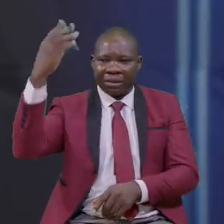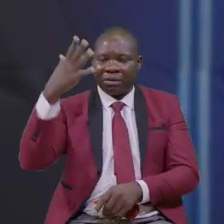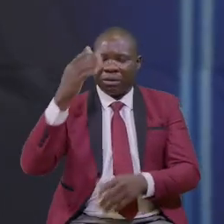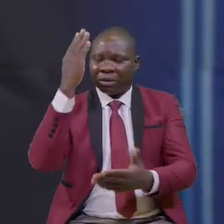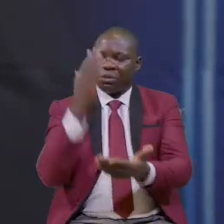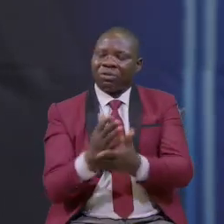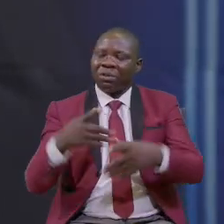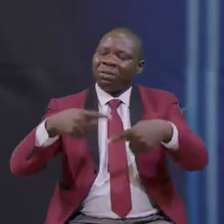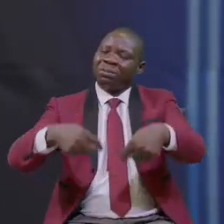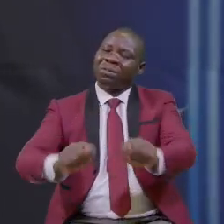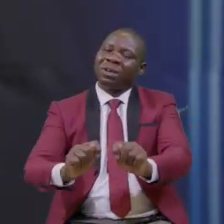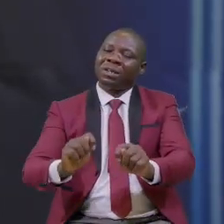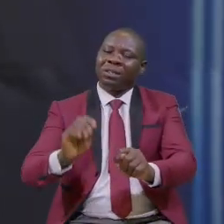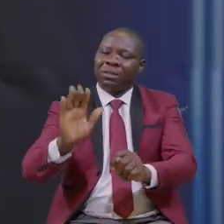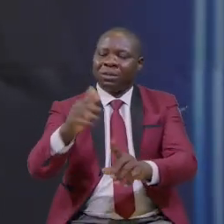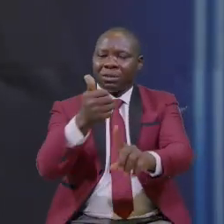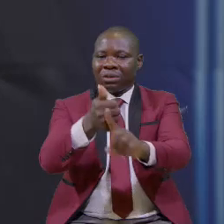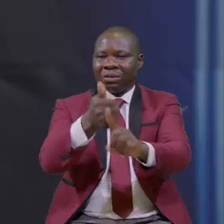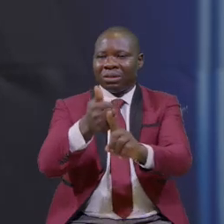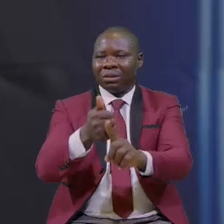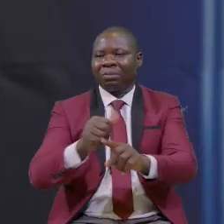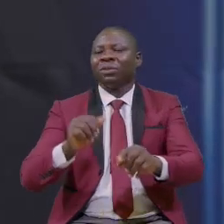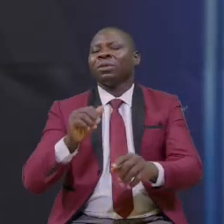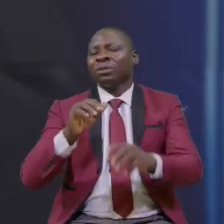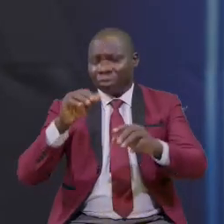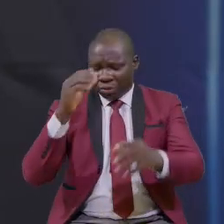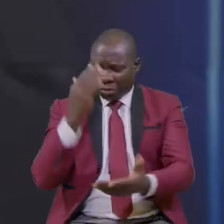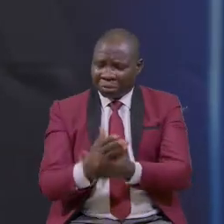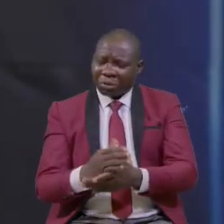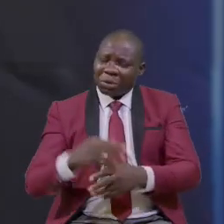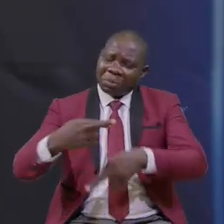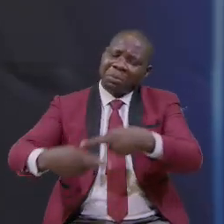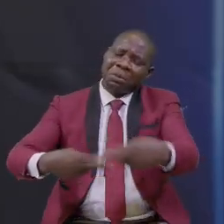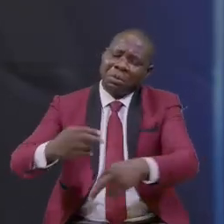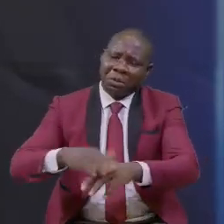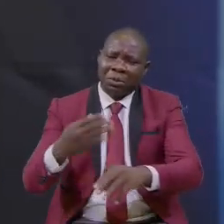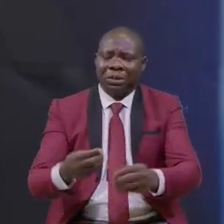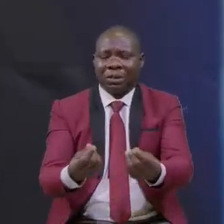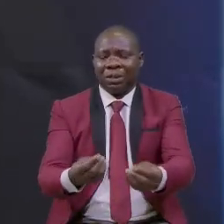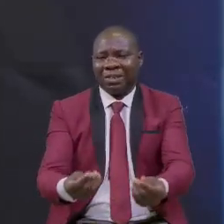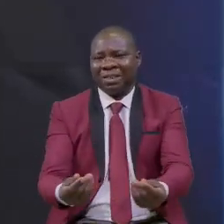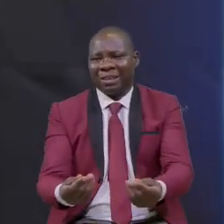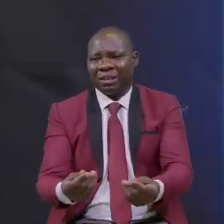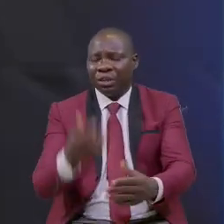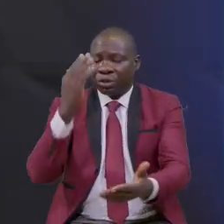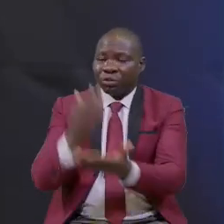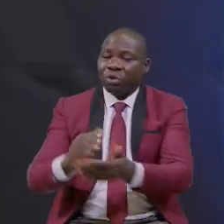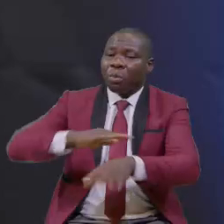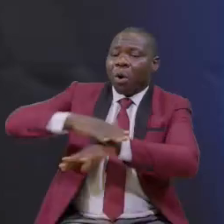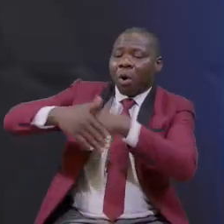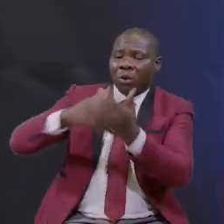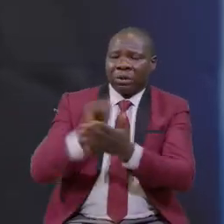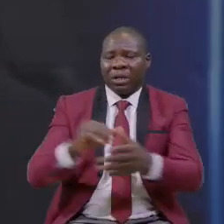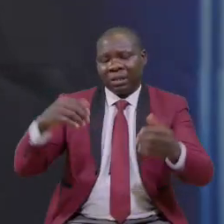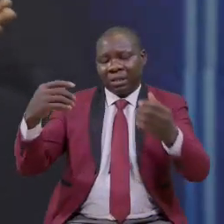by yourself. Stop lying on the ground and rolling on the ground. Stop all that self-punishment. And